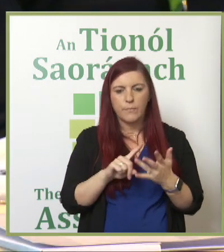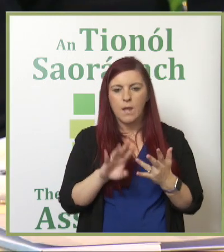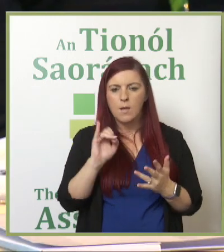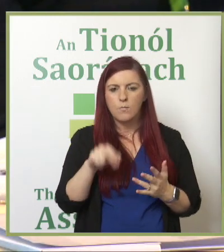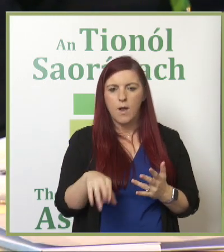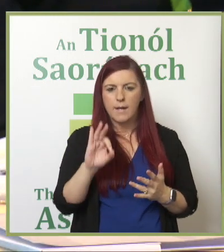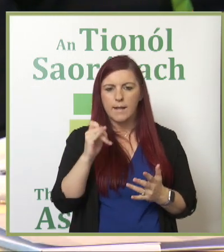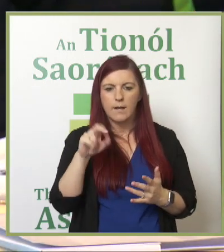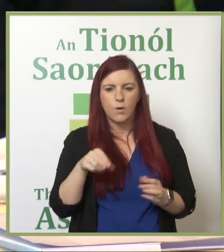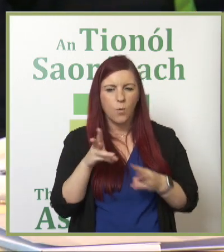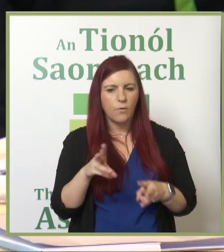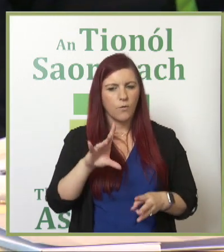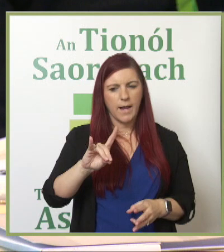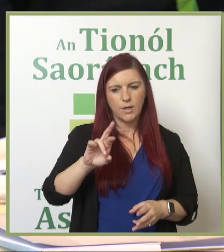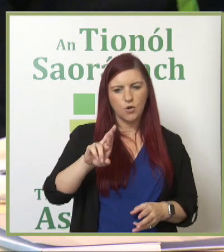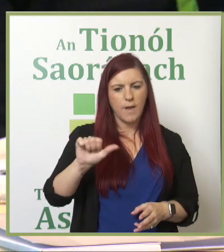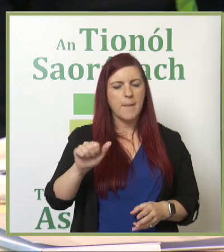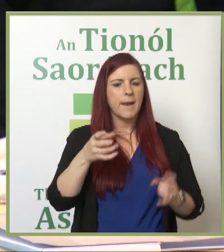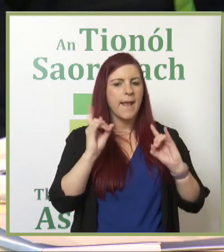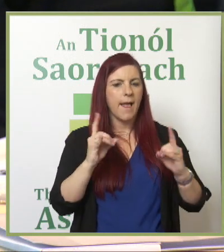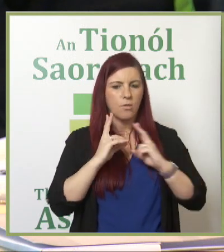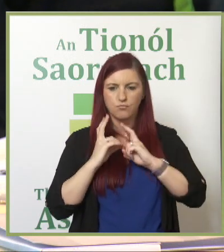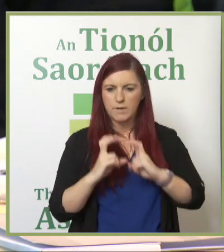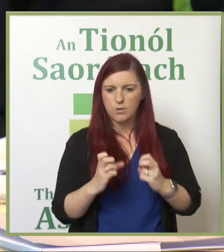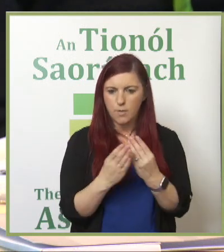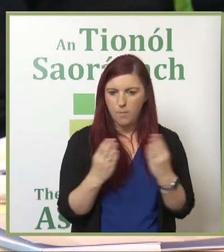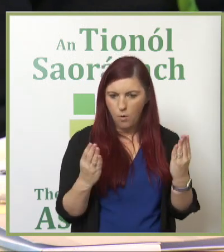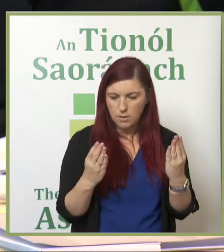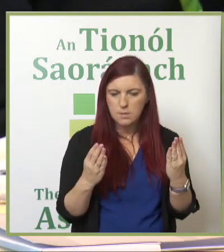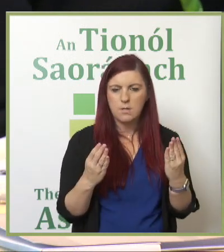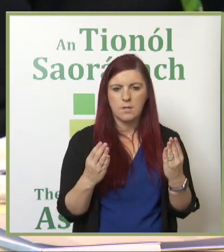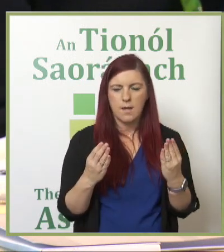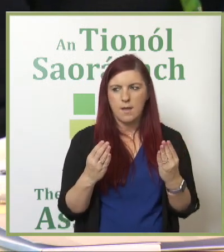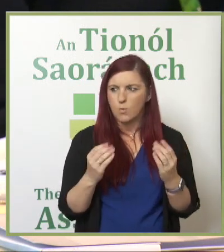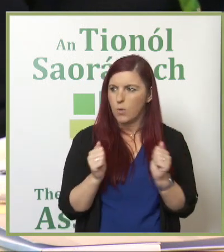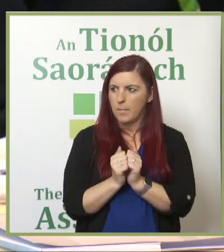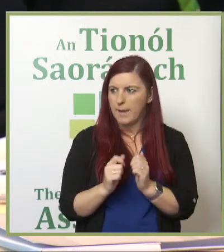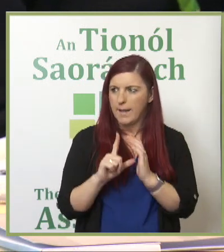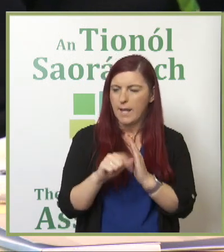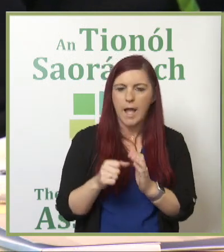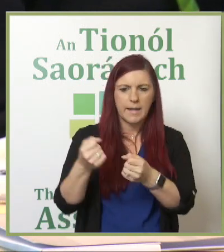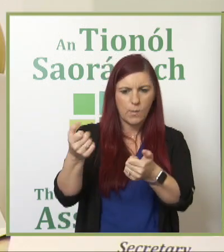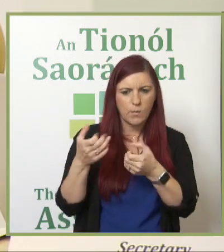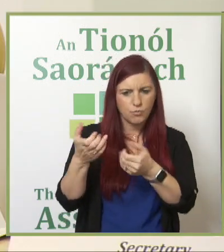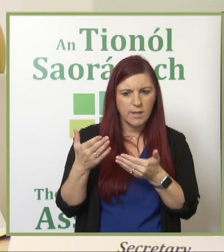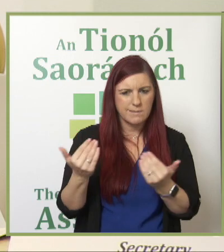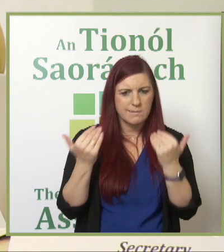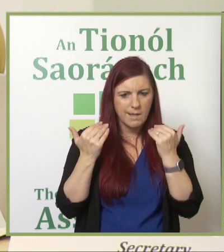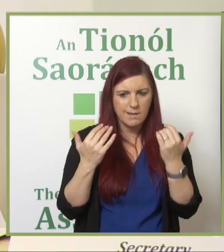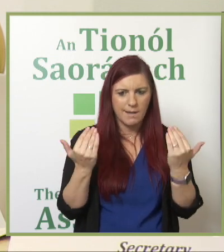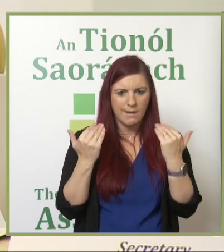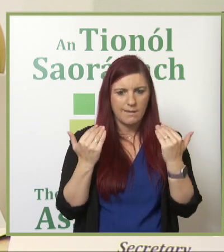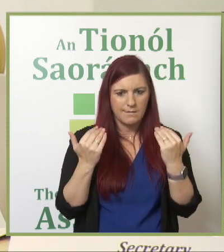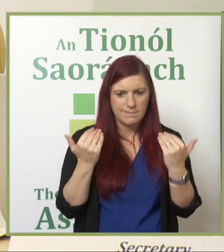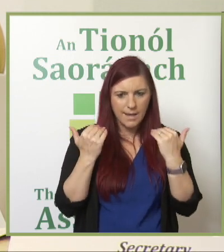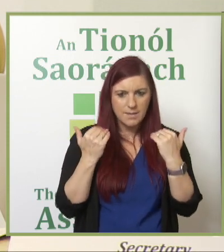the HRB, the Health Research Board, and you will meet later, key in terms of bringing us information and data. And we really have a